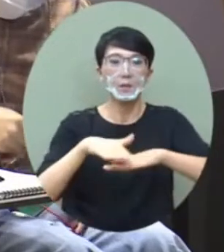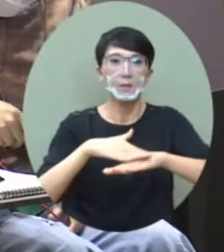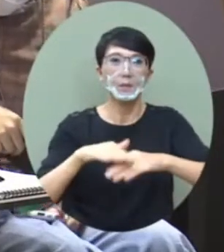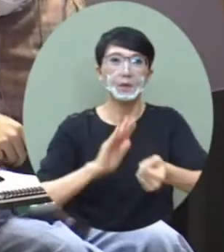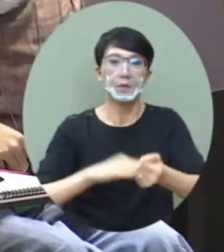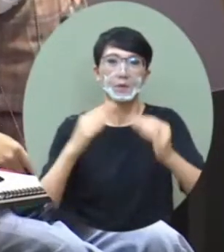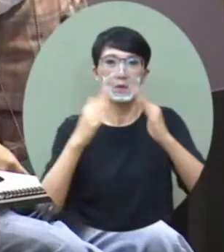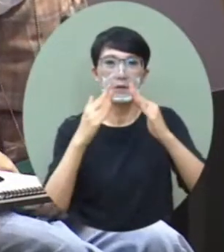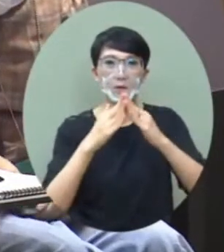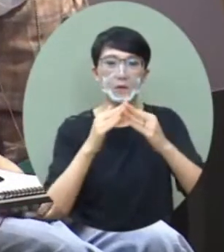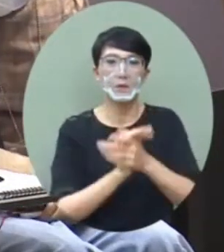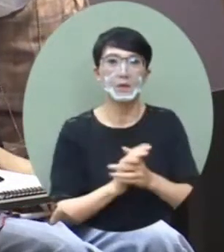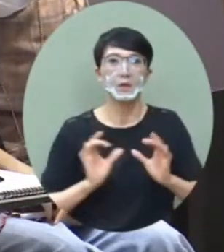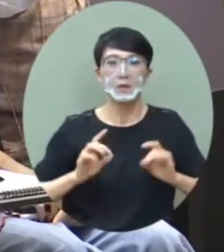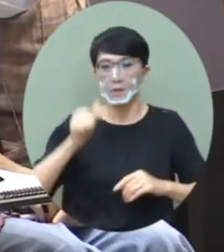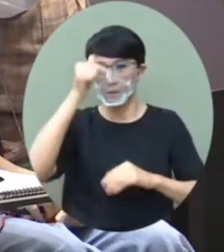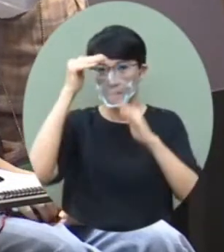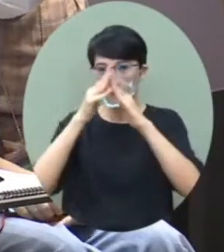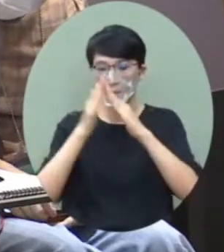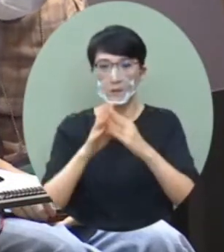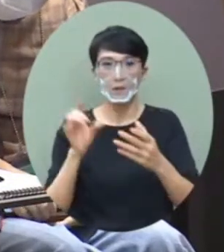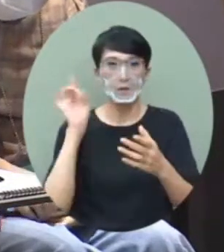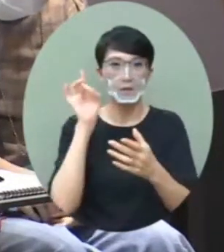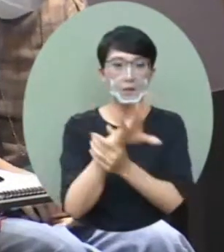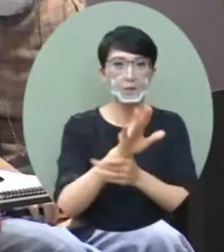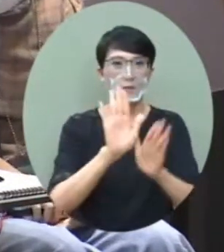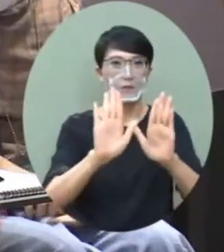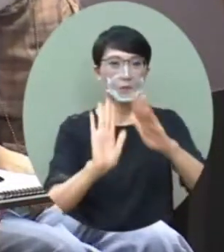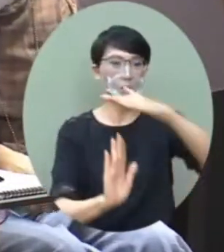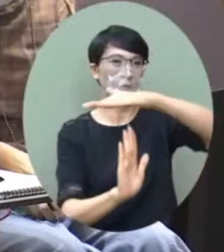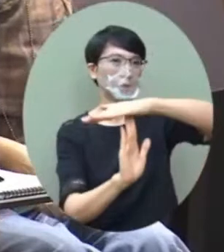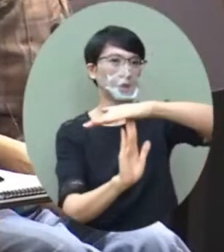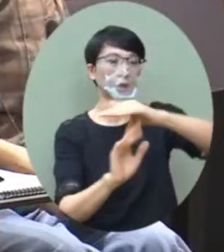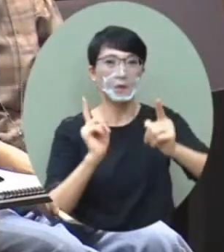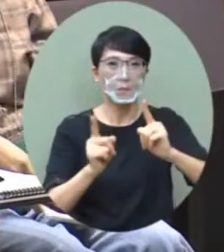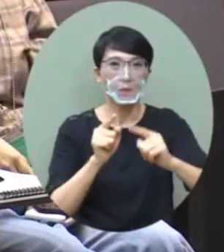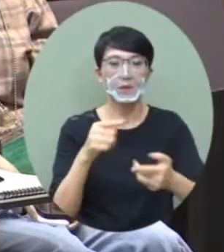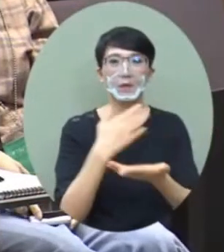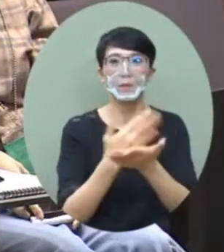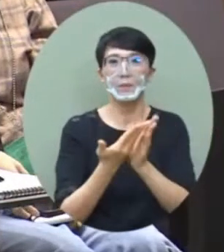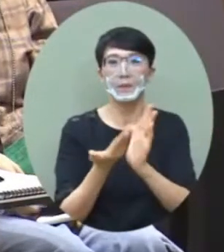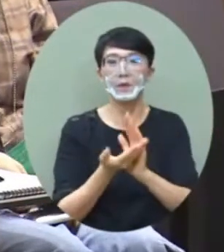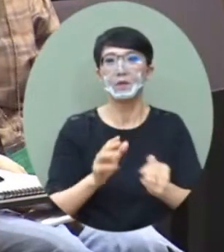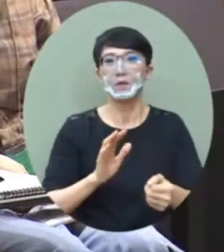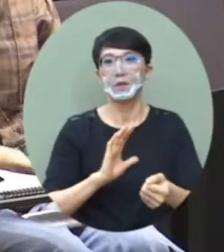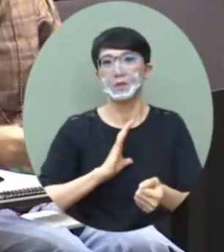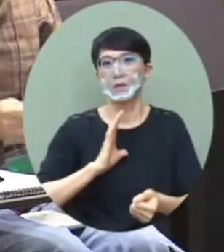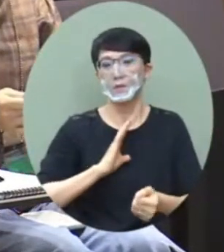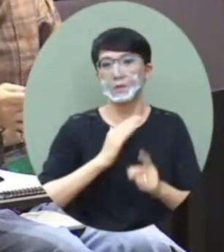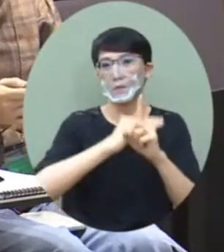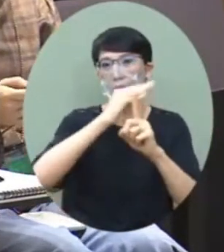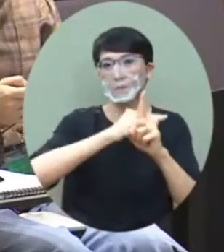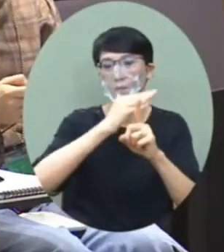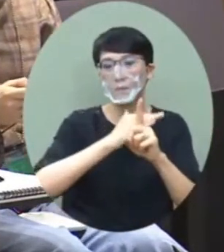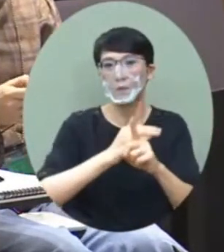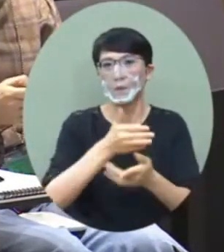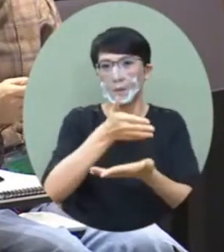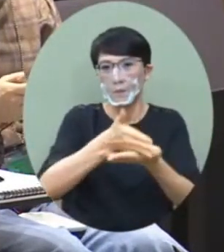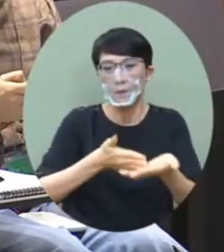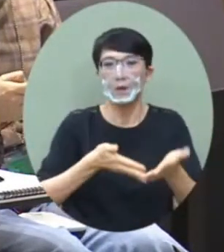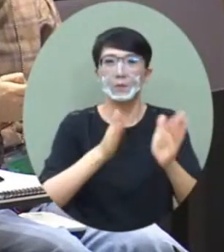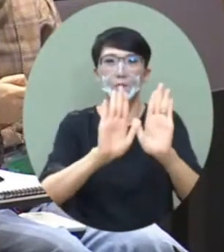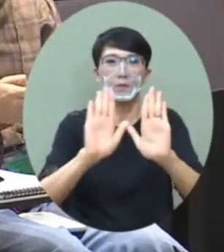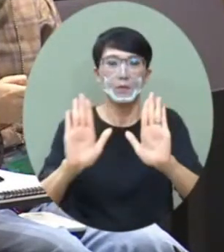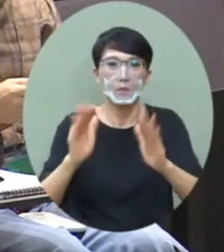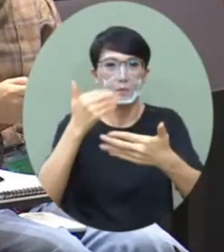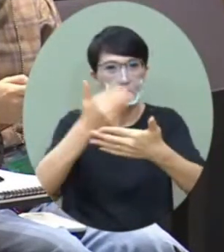certain private hospitals providing round-the-clock general outpatient services suspended service or are only providing